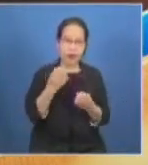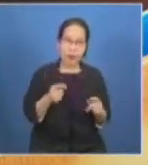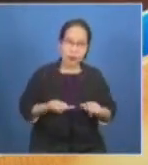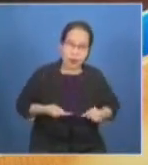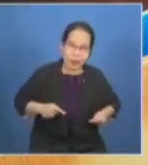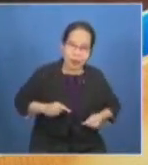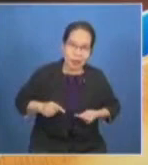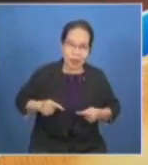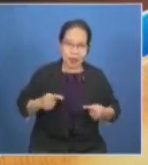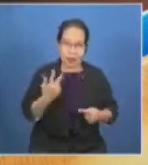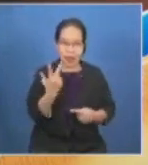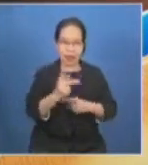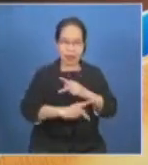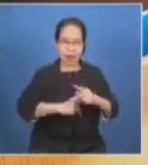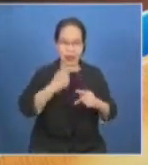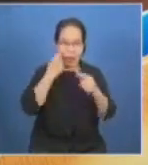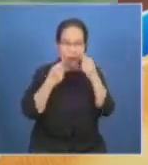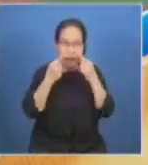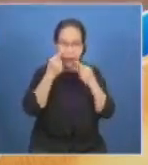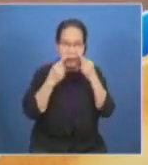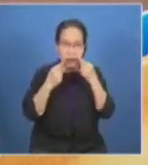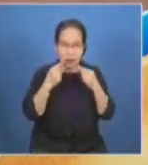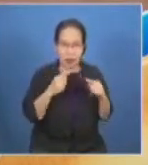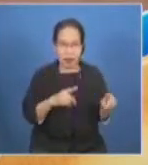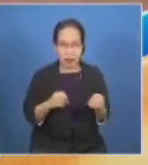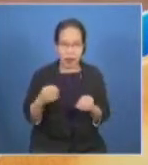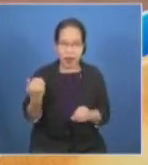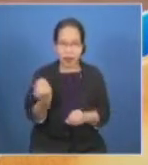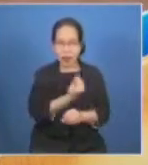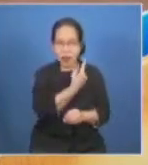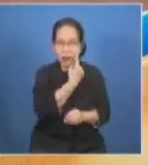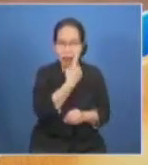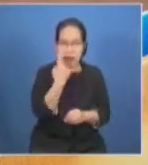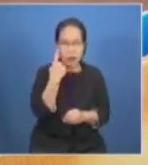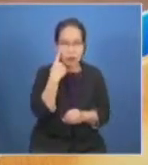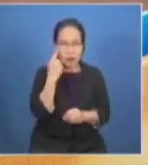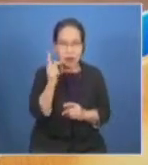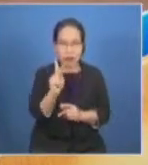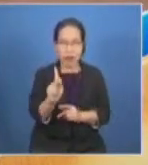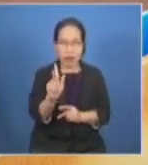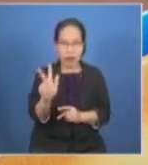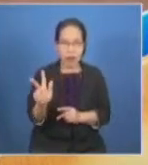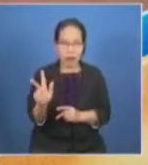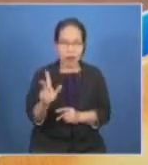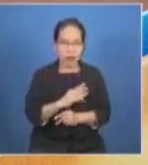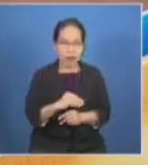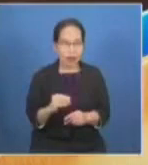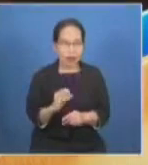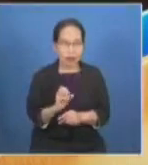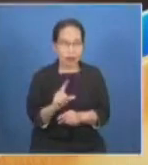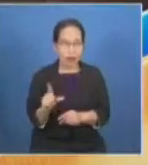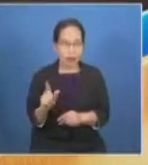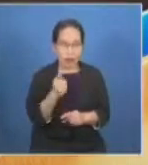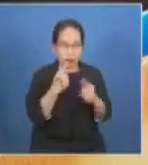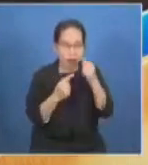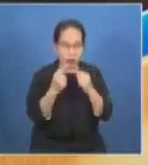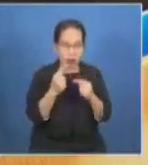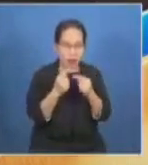remove physical and emotional pain. There are 3 kinds of tears from our eyes. The basal tears